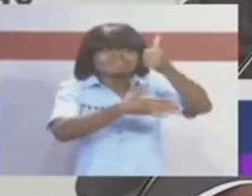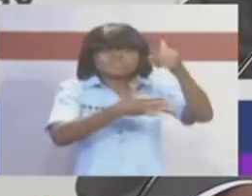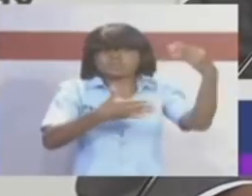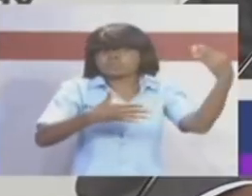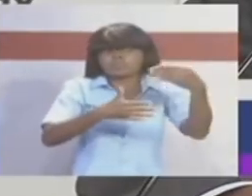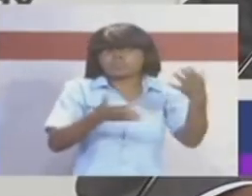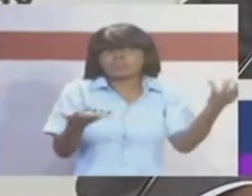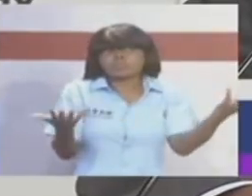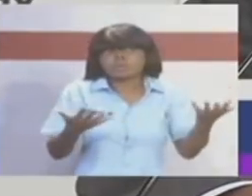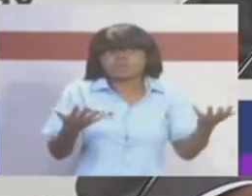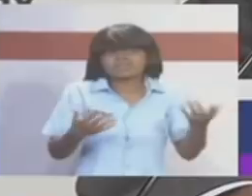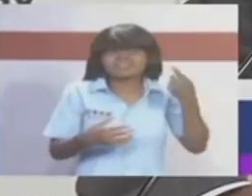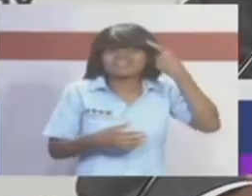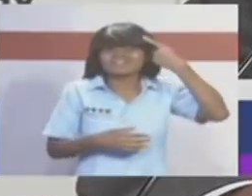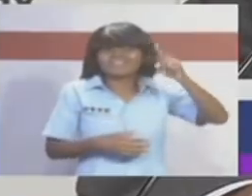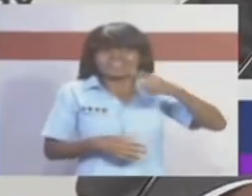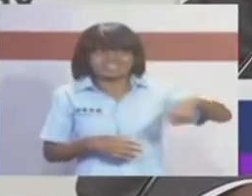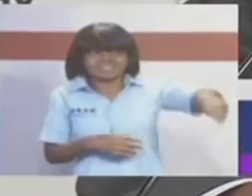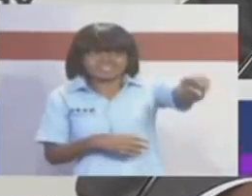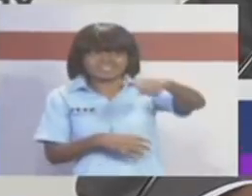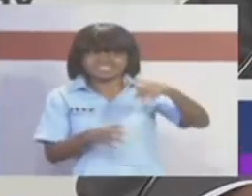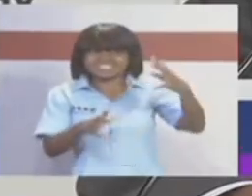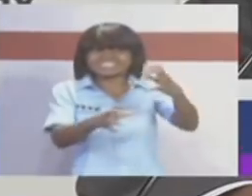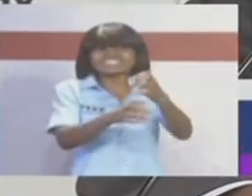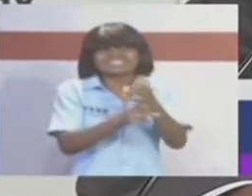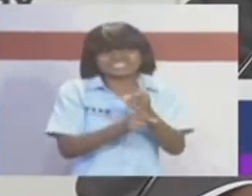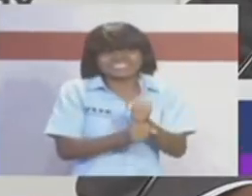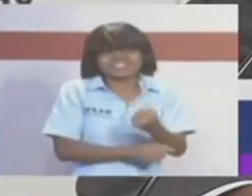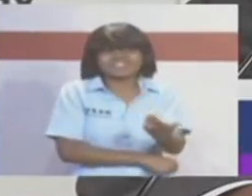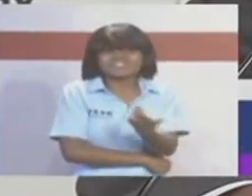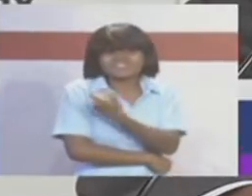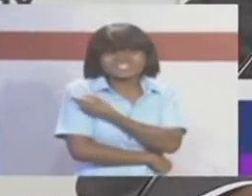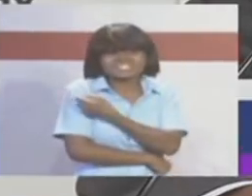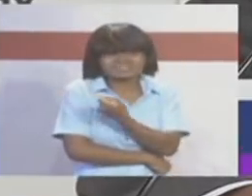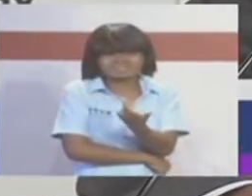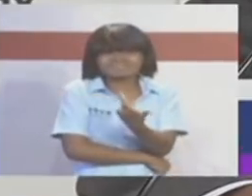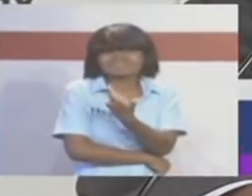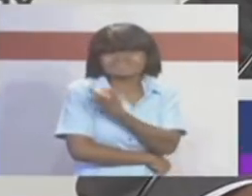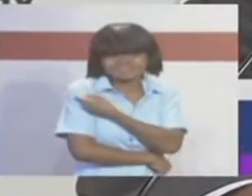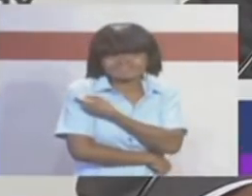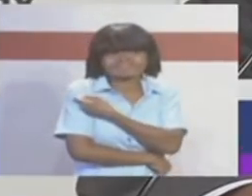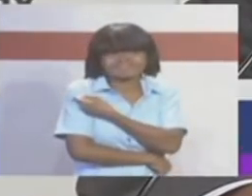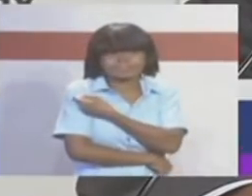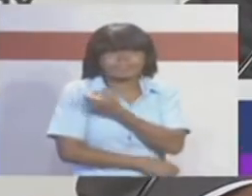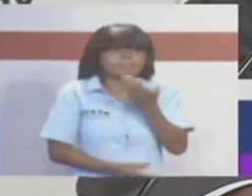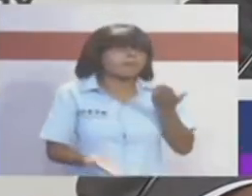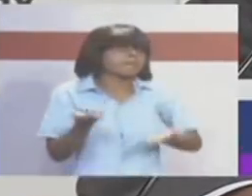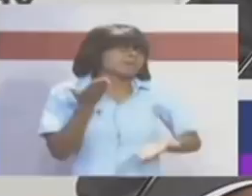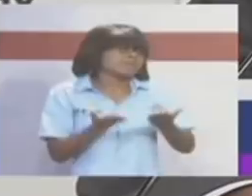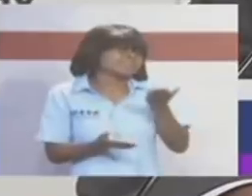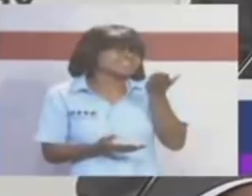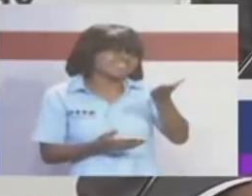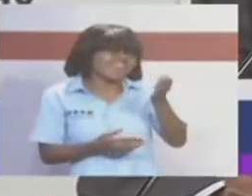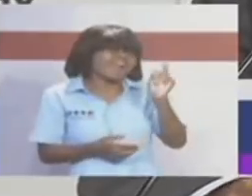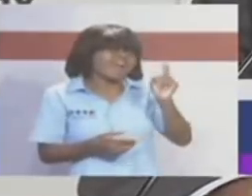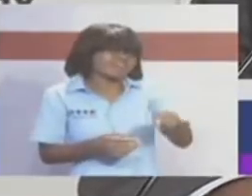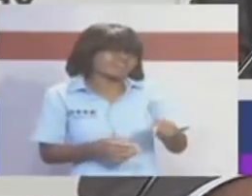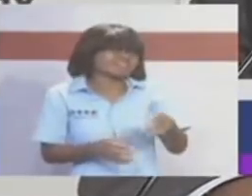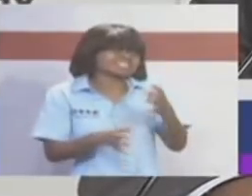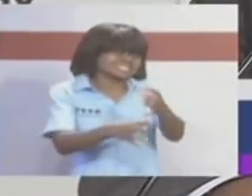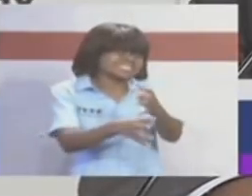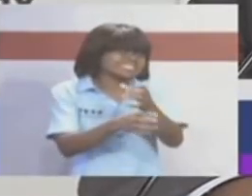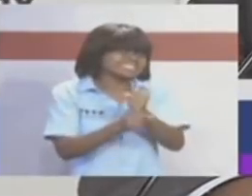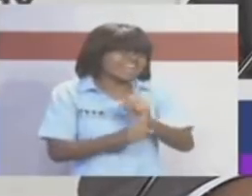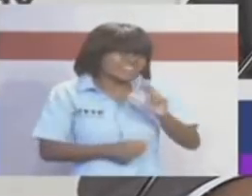vaccines, and we're really trying to prioritize that they need to get their 3rd dose because it will offer some additional protection. Thank